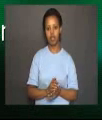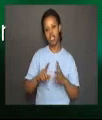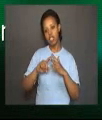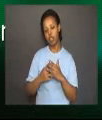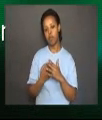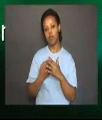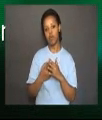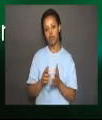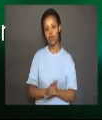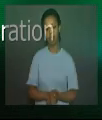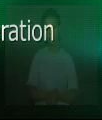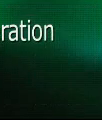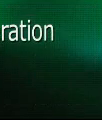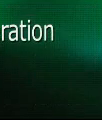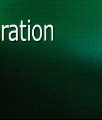Begin.